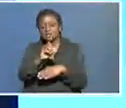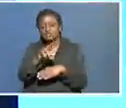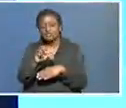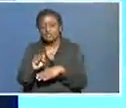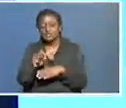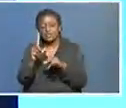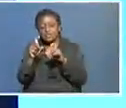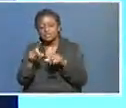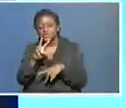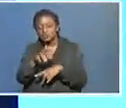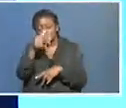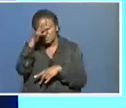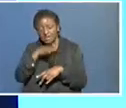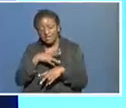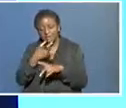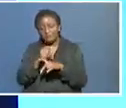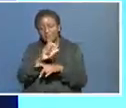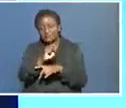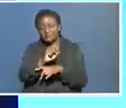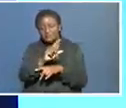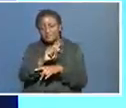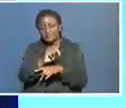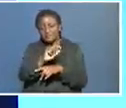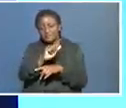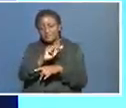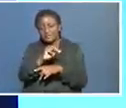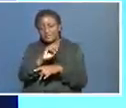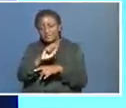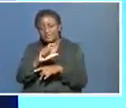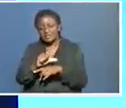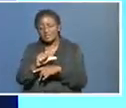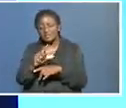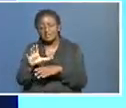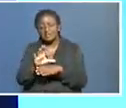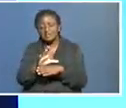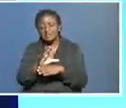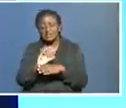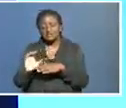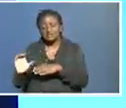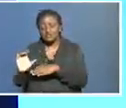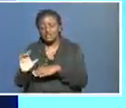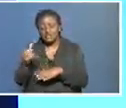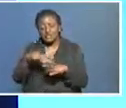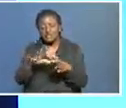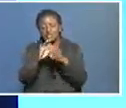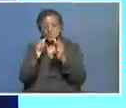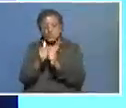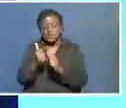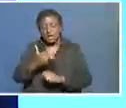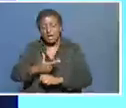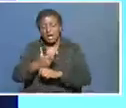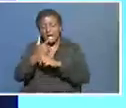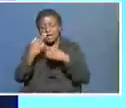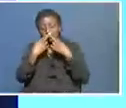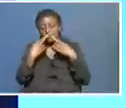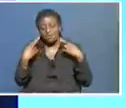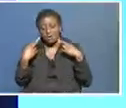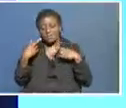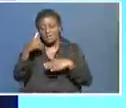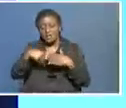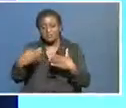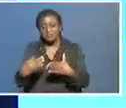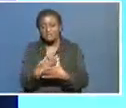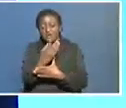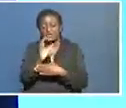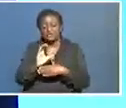from Stanyard Creek in connection with an armed robbery at a Fresh Creek business Wednesday afternoon. Three masked men, one of them allegedly